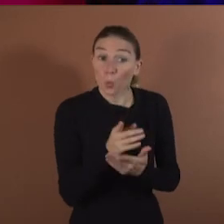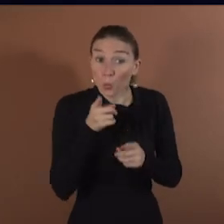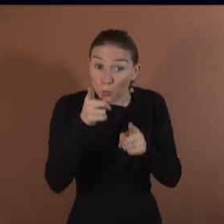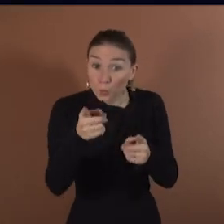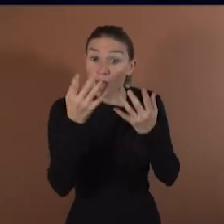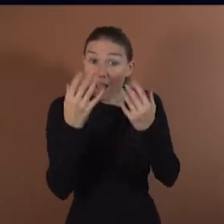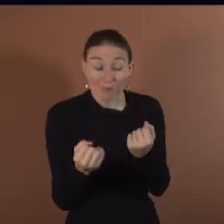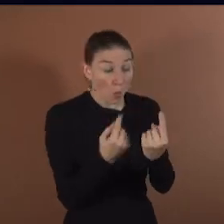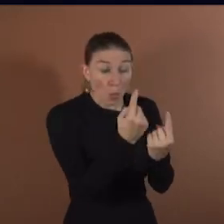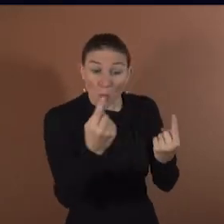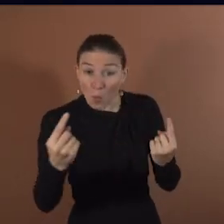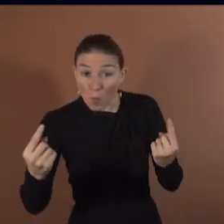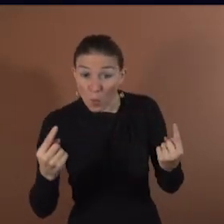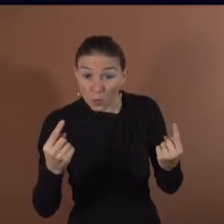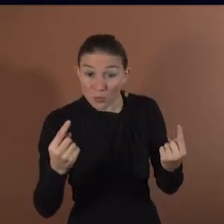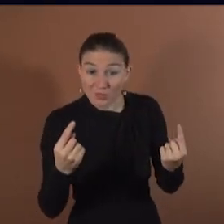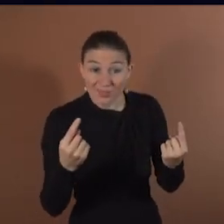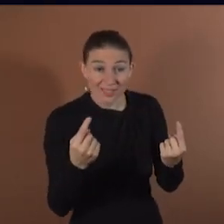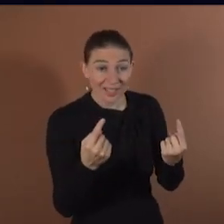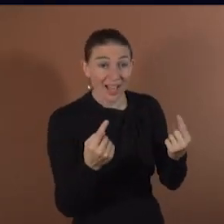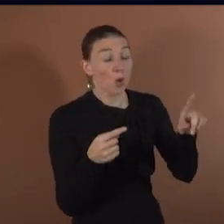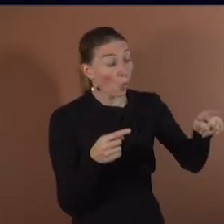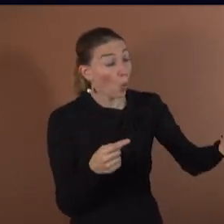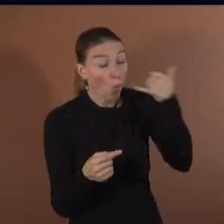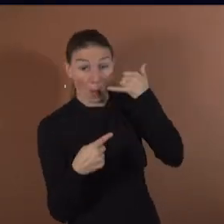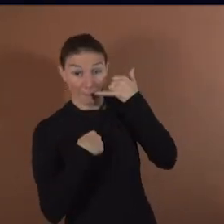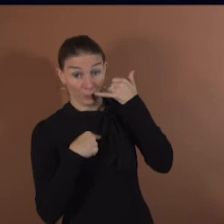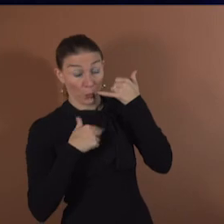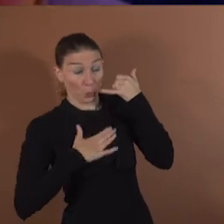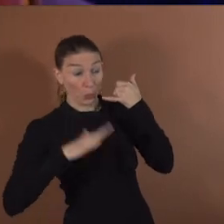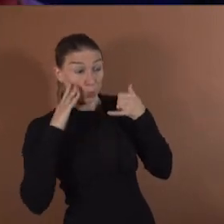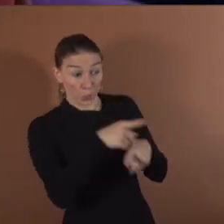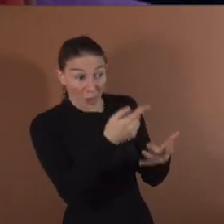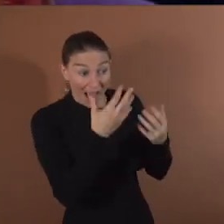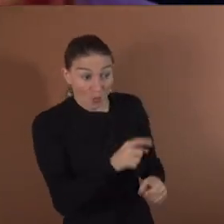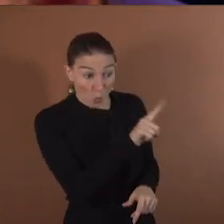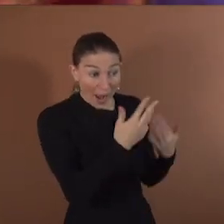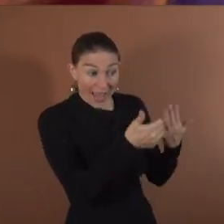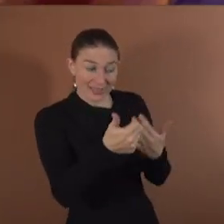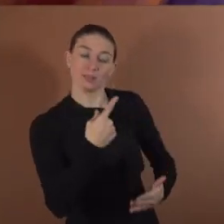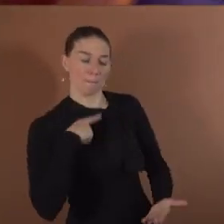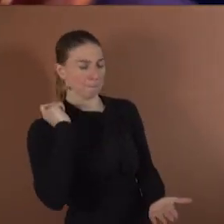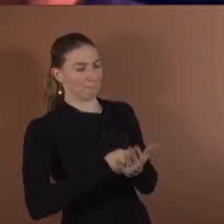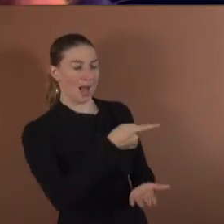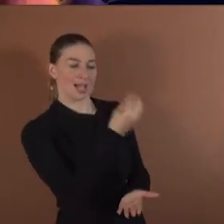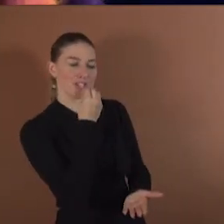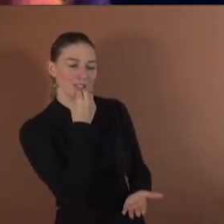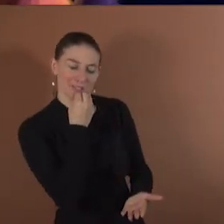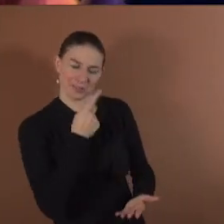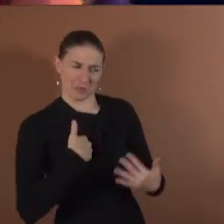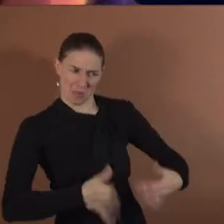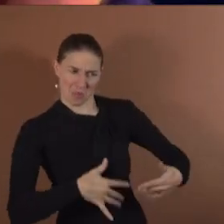is, you'll call me and I'll buy you dinner. Promise, guarantee. The second thing is, you may well